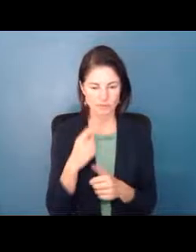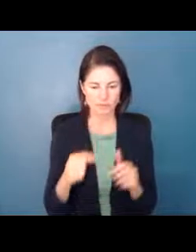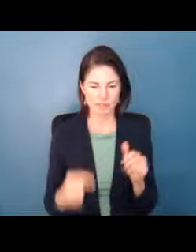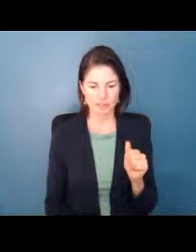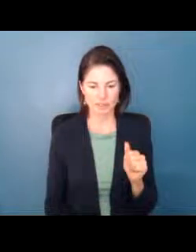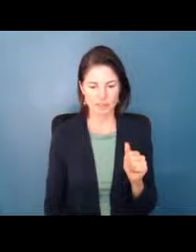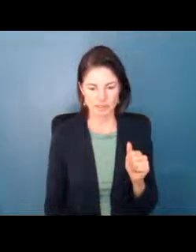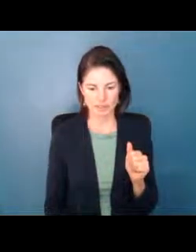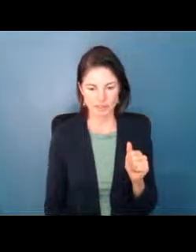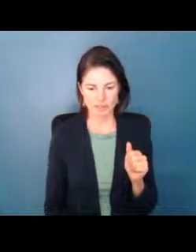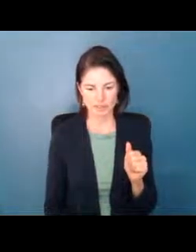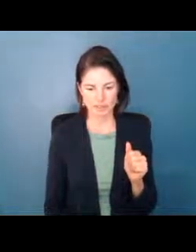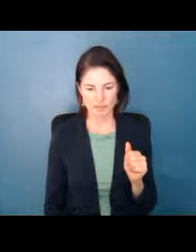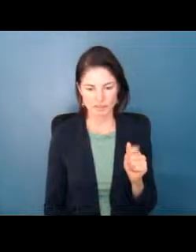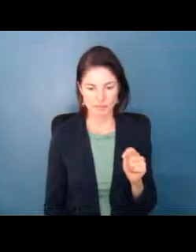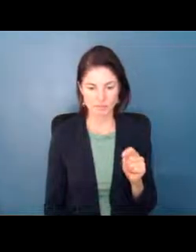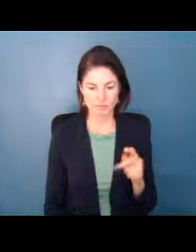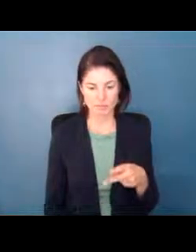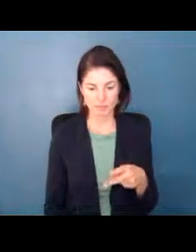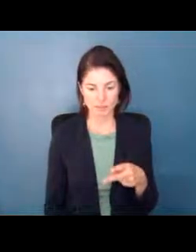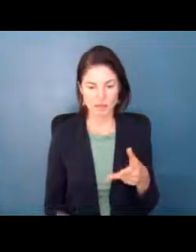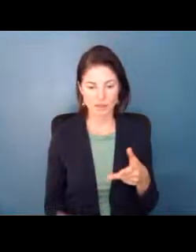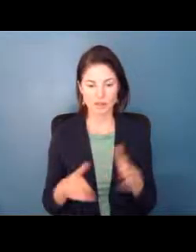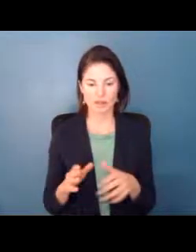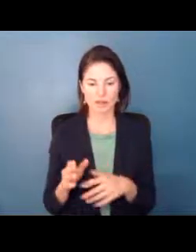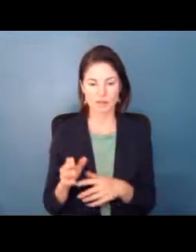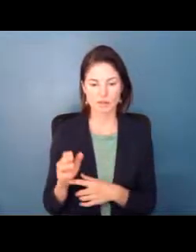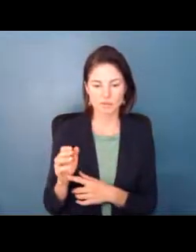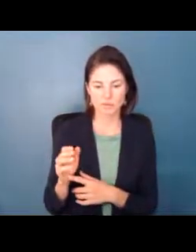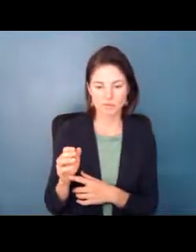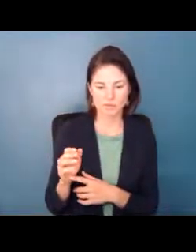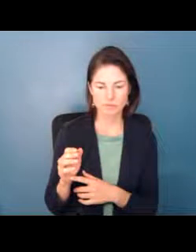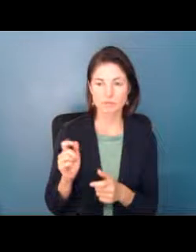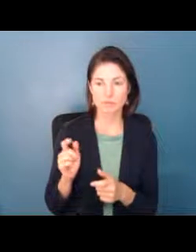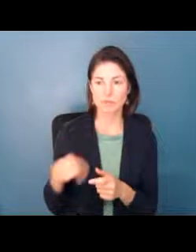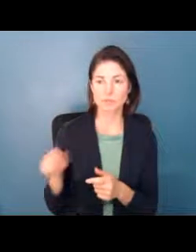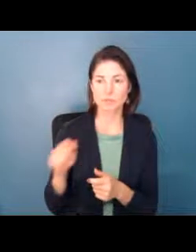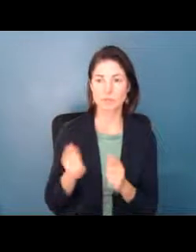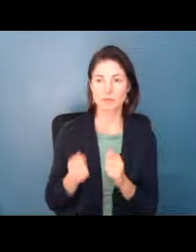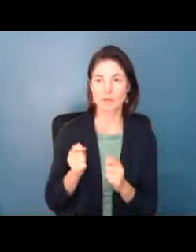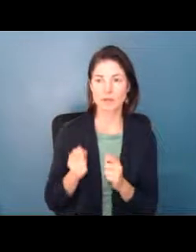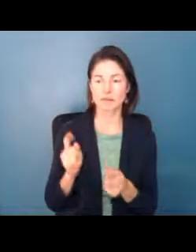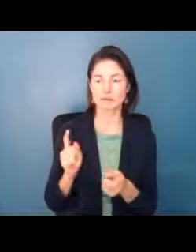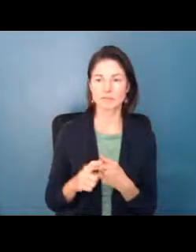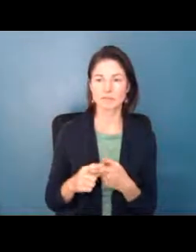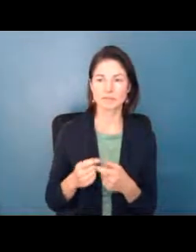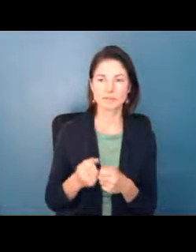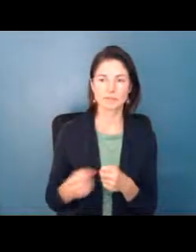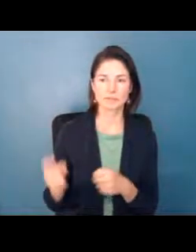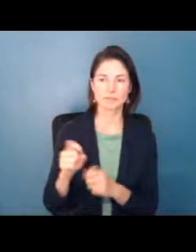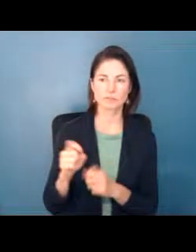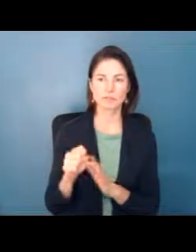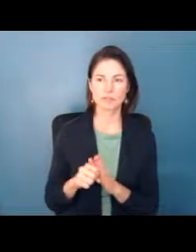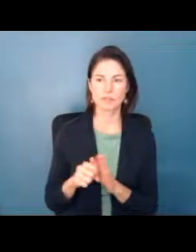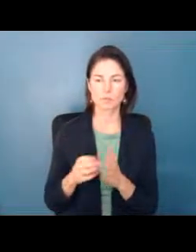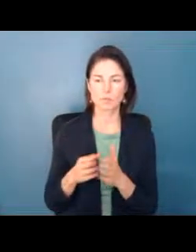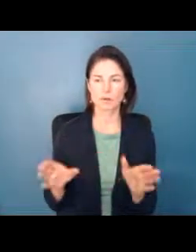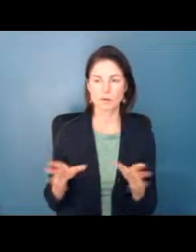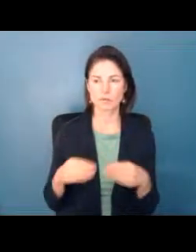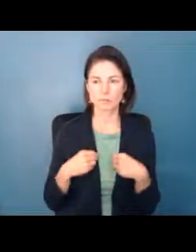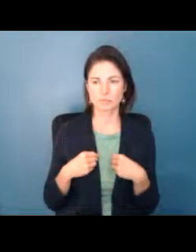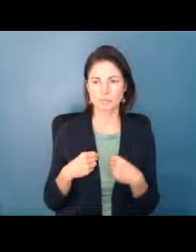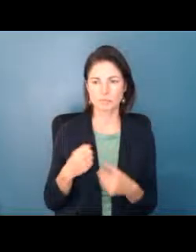allow an MPO to amend their current cycle program of projects up until the next cycle's statewide program adoption. SCAG is